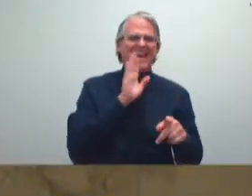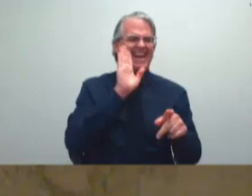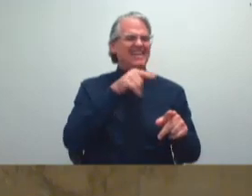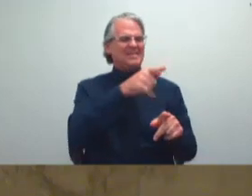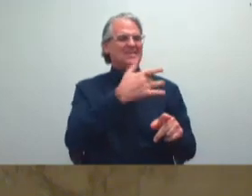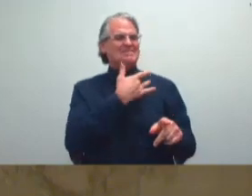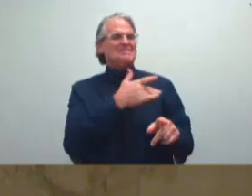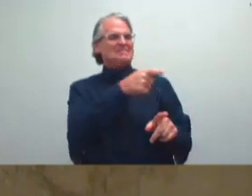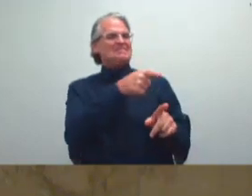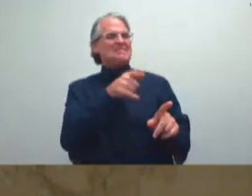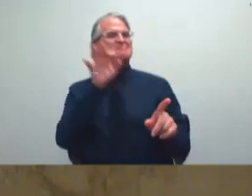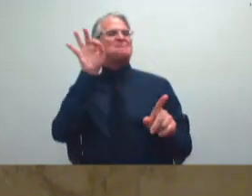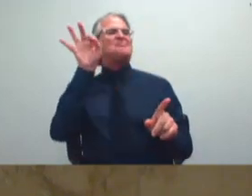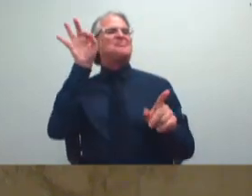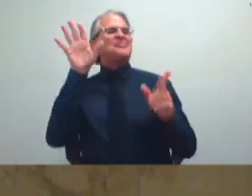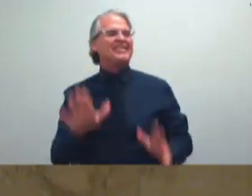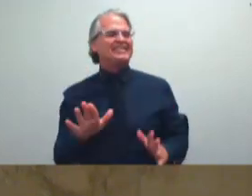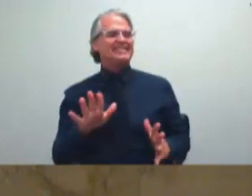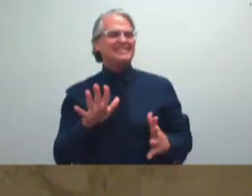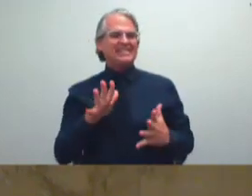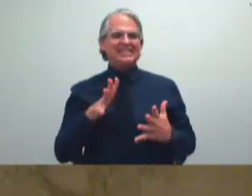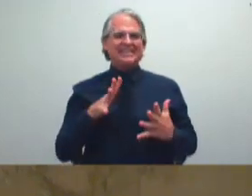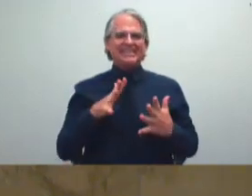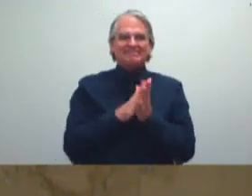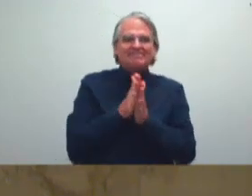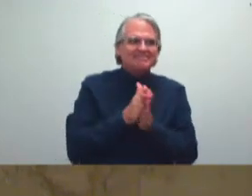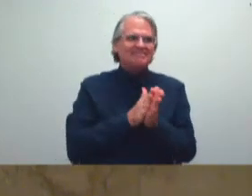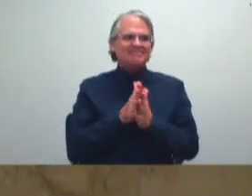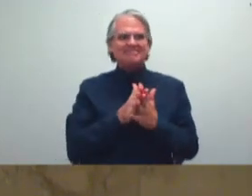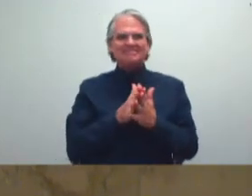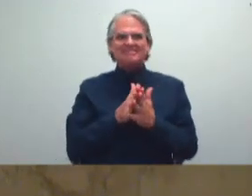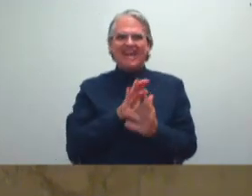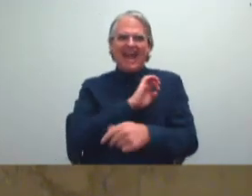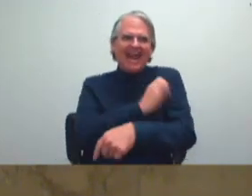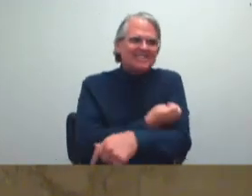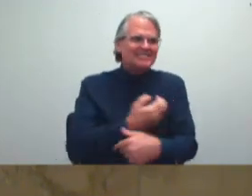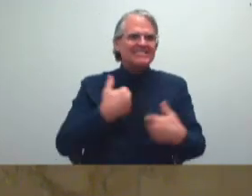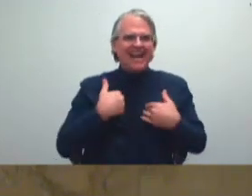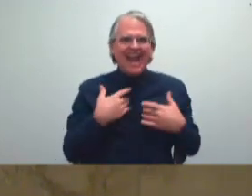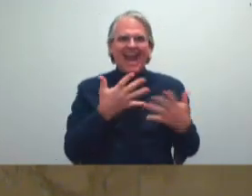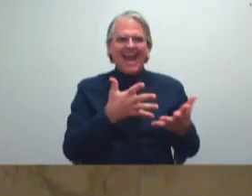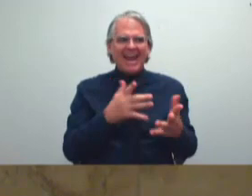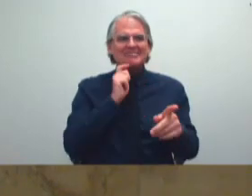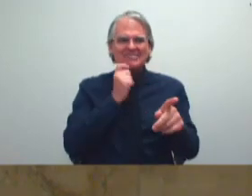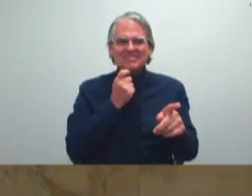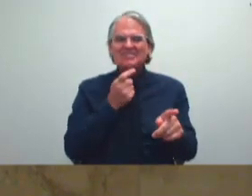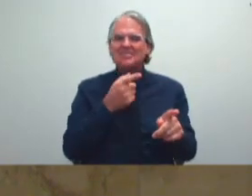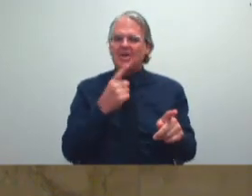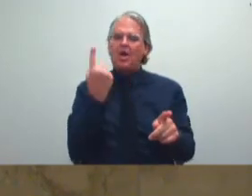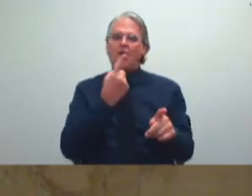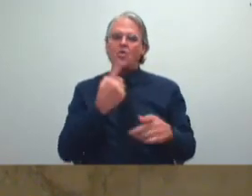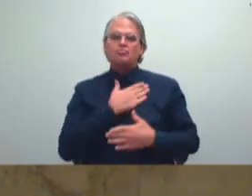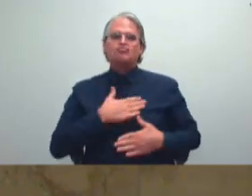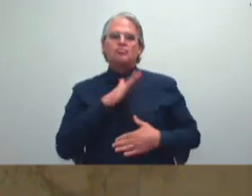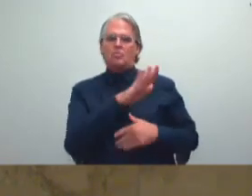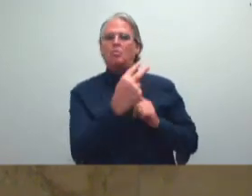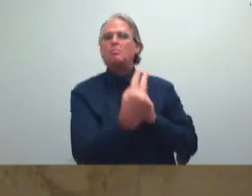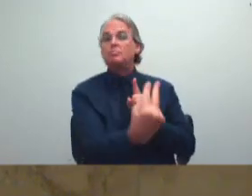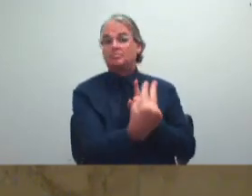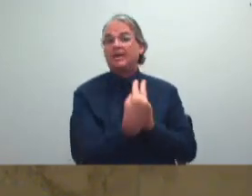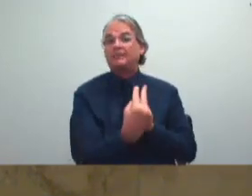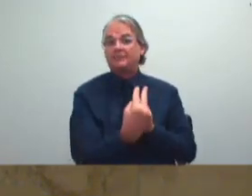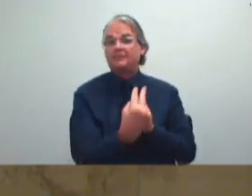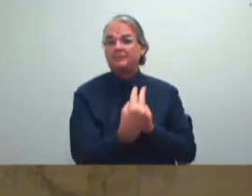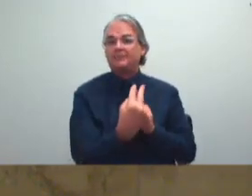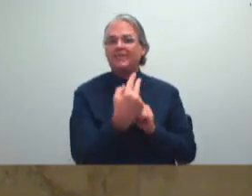and very cool, and so that's why I always like to hear your perspective because you really bring it down to, you know, the humanity